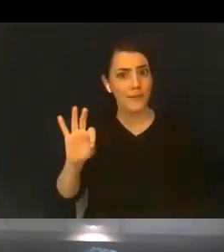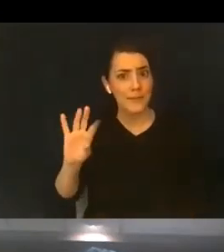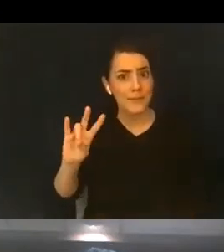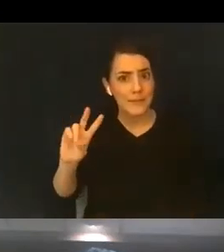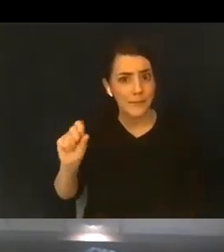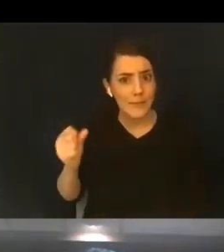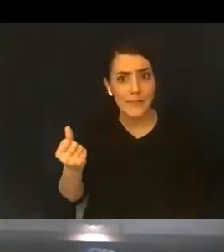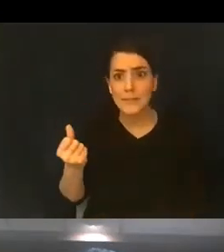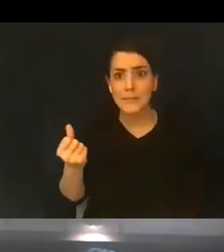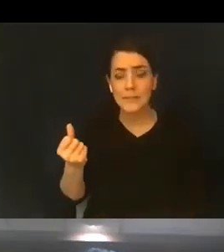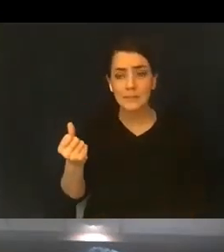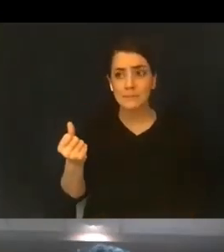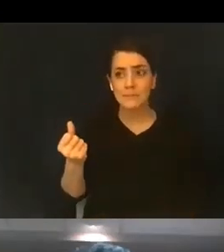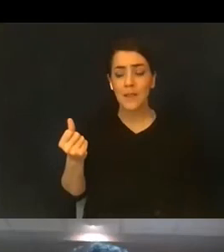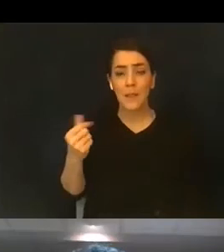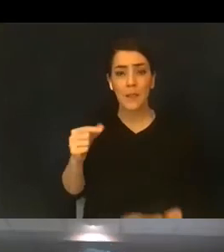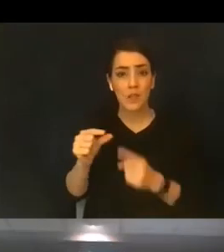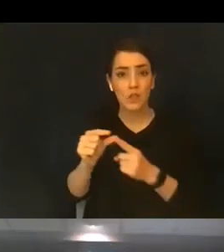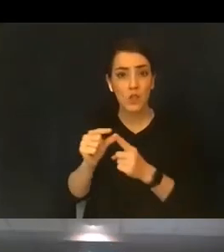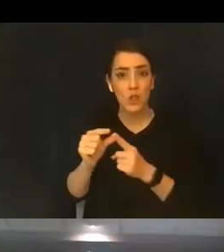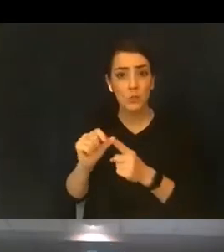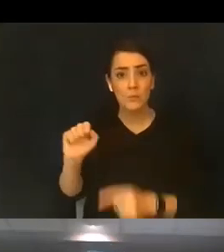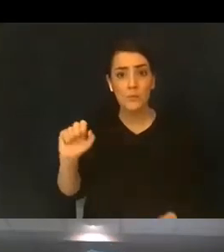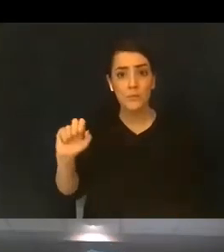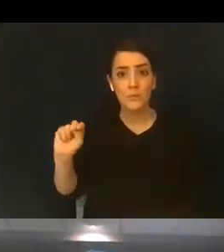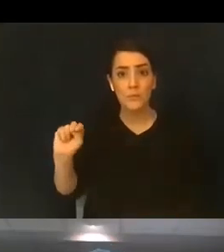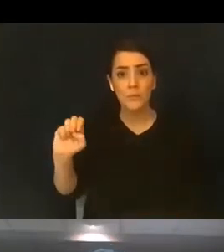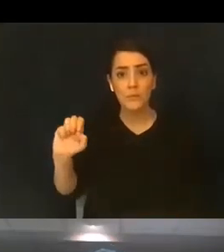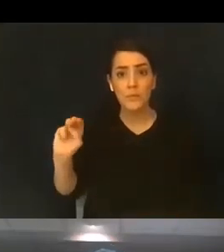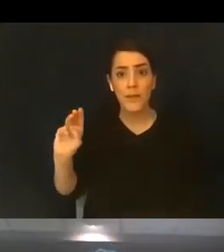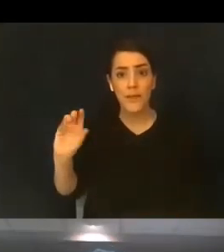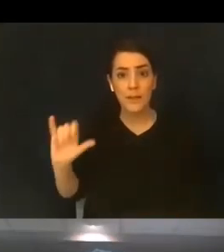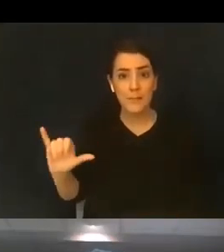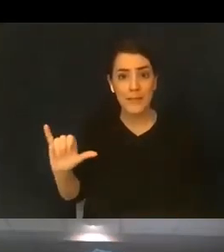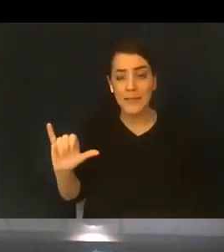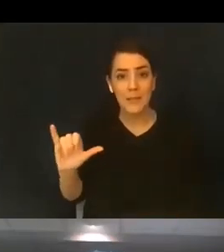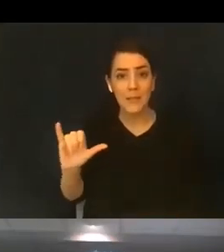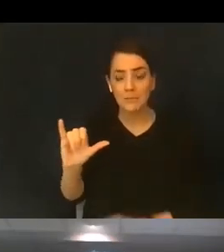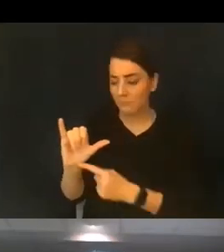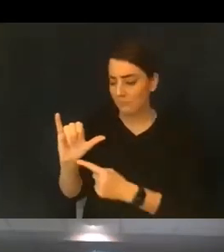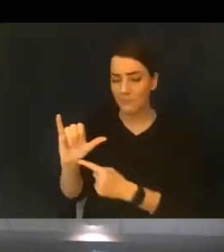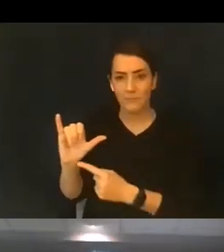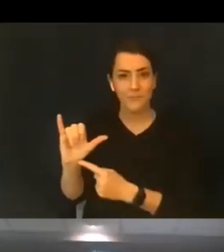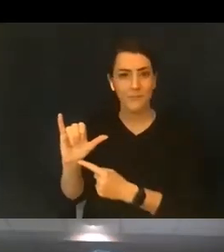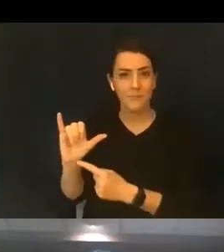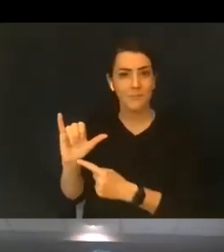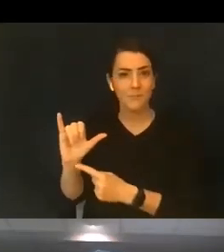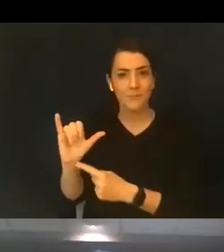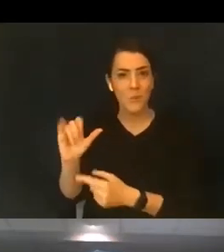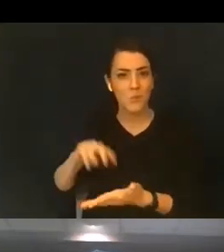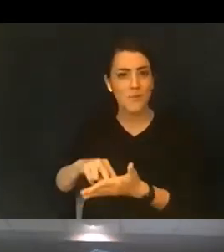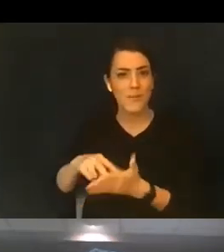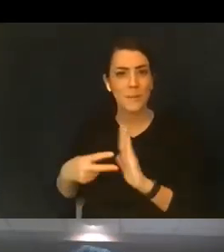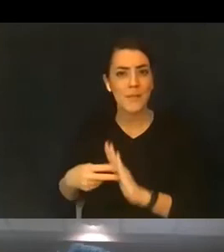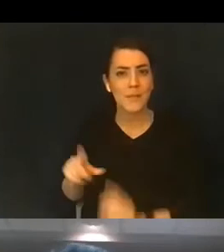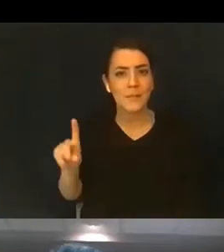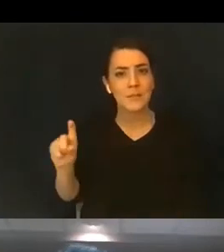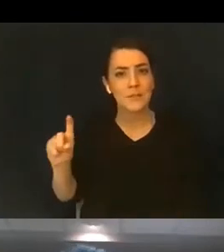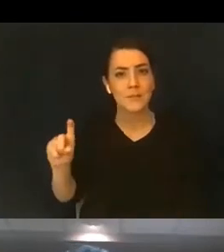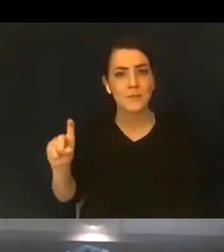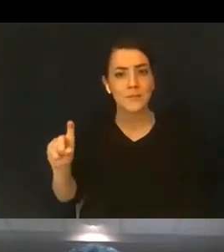opposing veteran who was also a Cambodian? Was it a child soldier who had no idea what happened or why he was